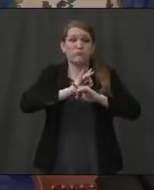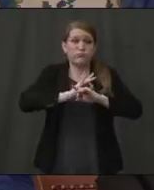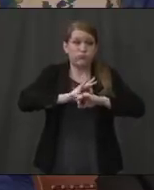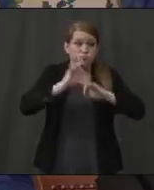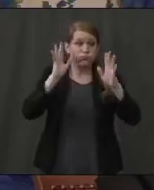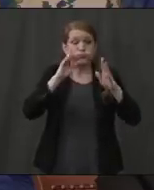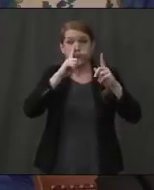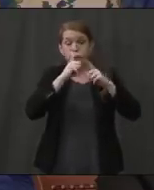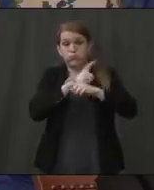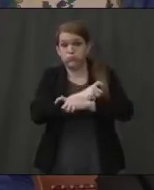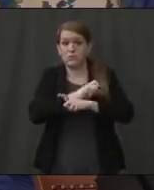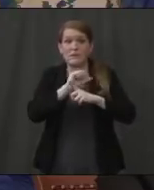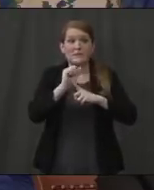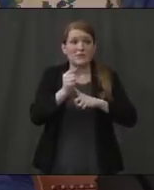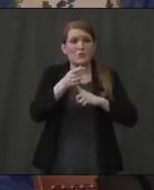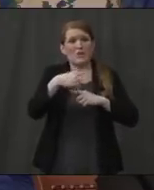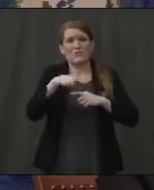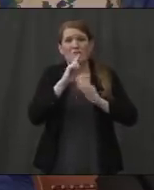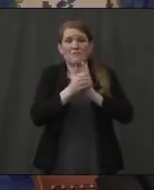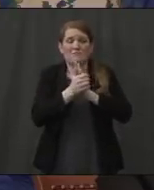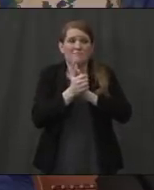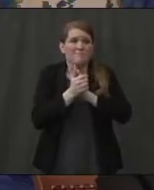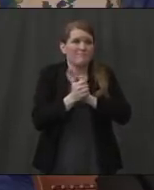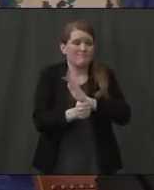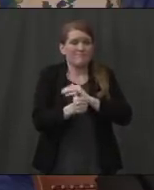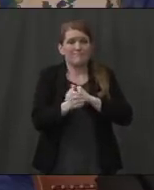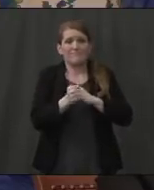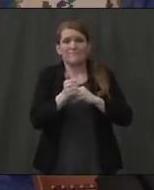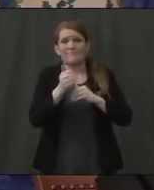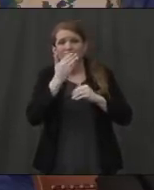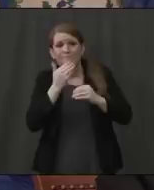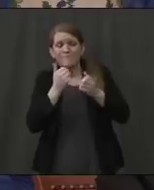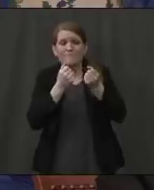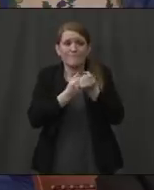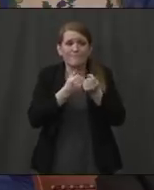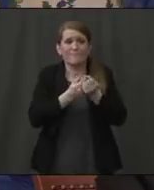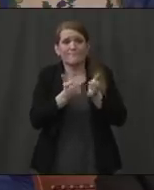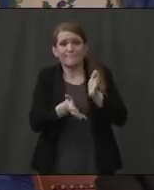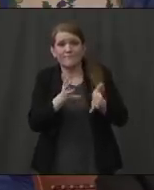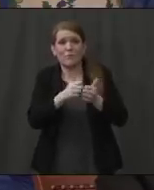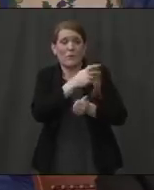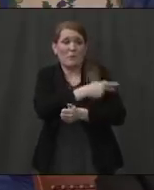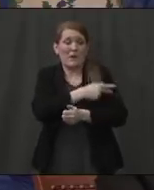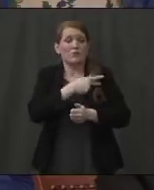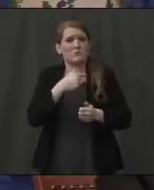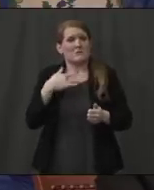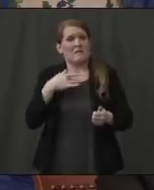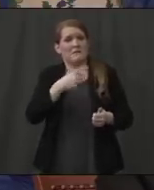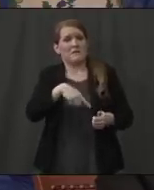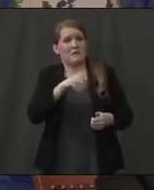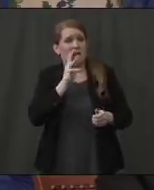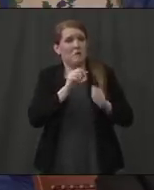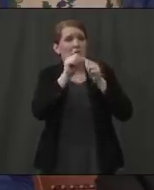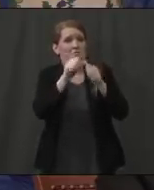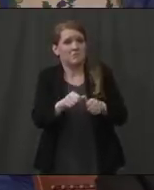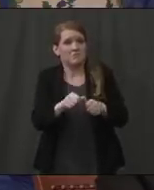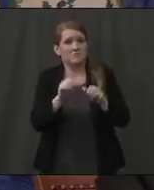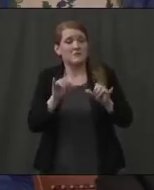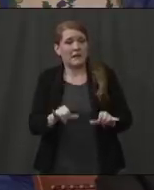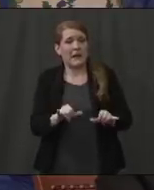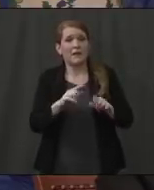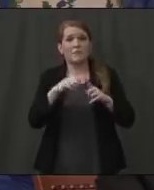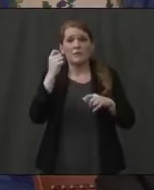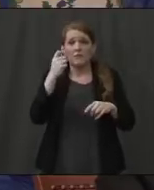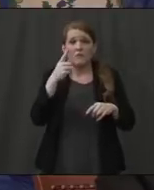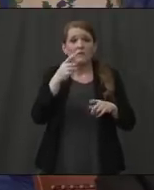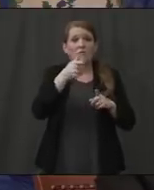incredible grace and skill. And, I think that they will continue to do that, but Norwalk,